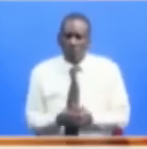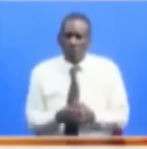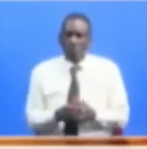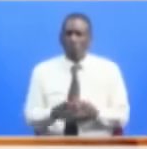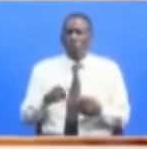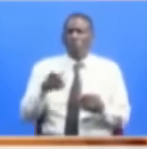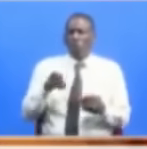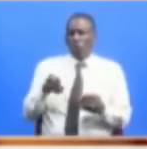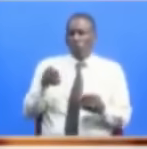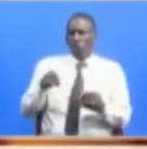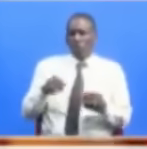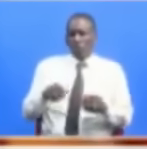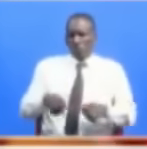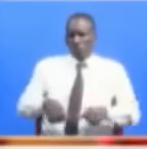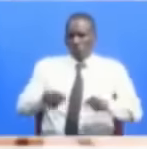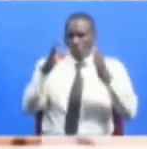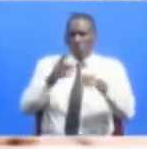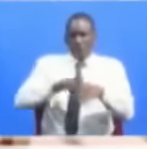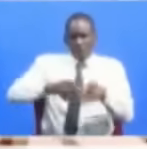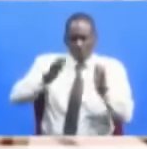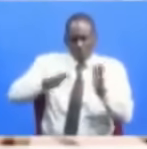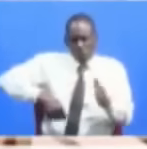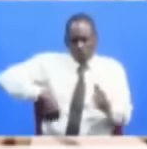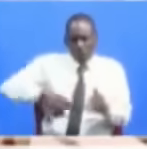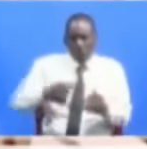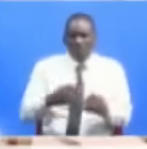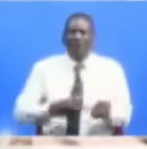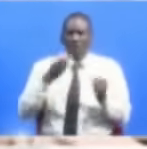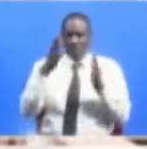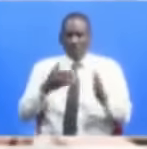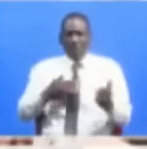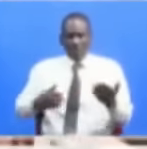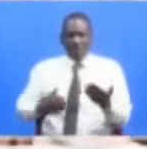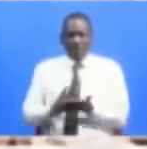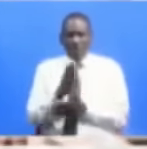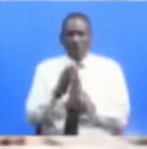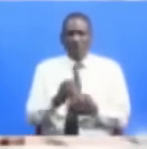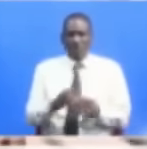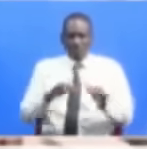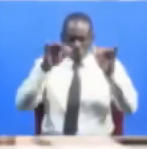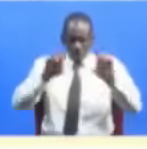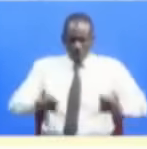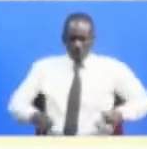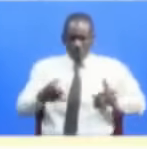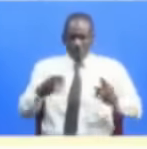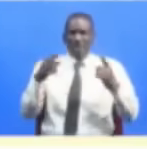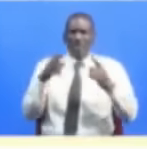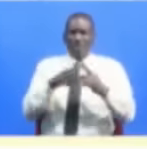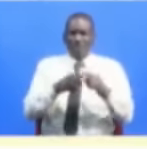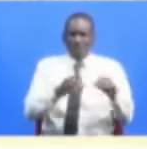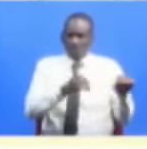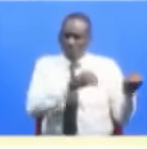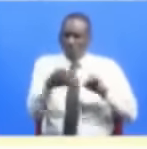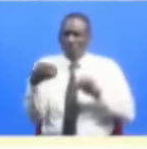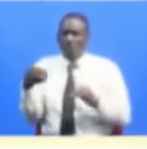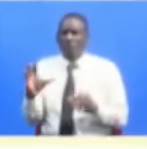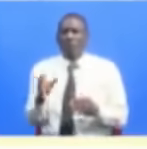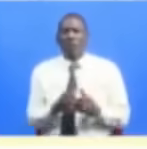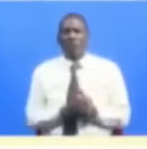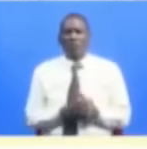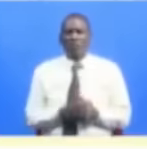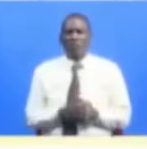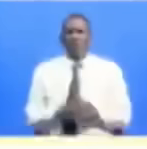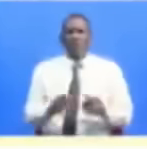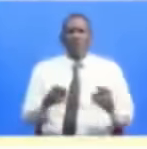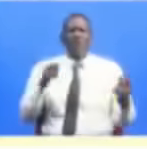to Mudhoni, once payment is made, guests are entitled to an uninterrupted stay until the scheduled checkout time. It